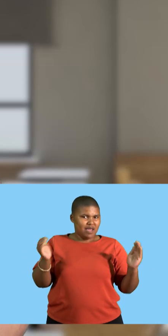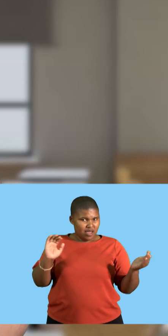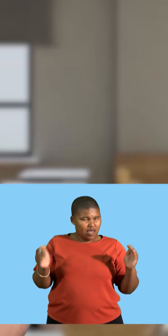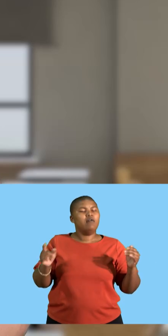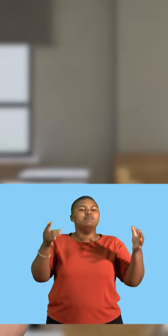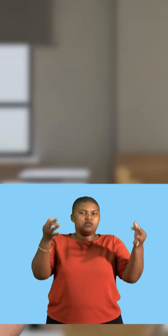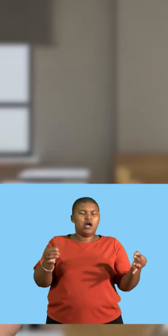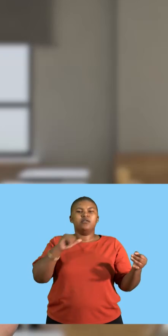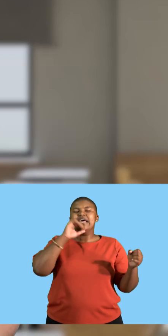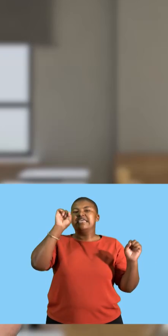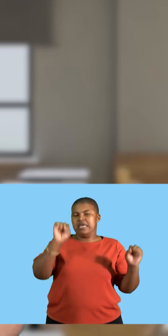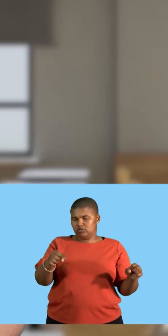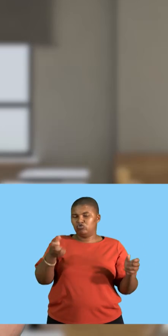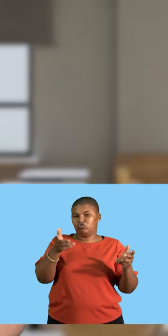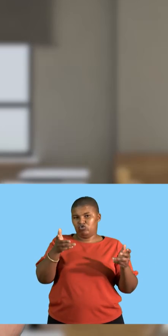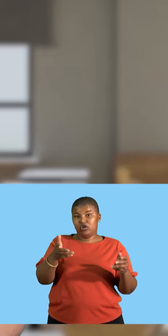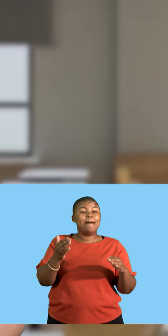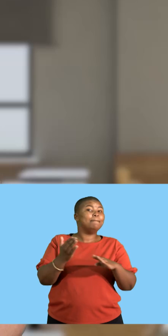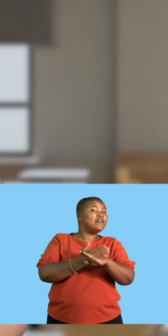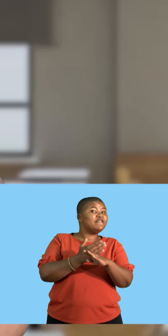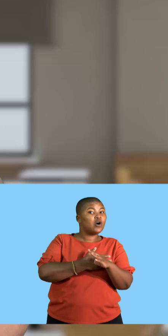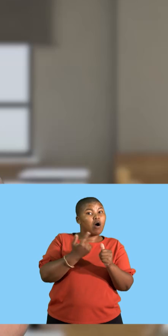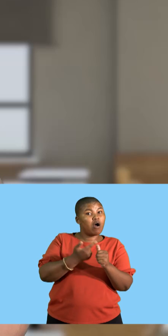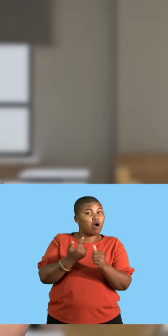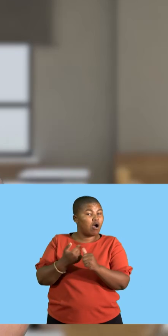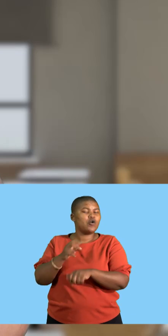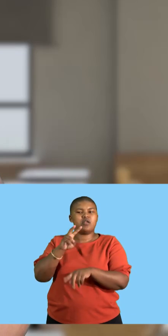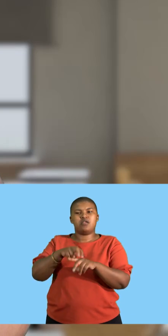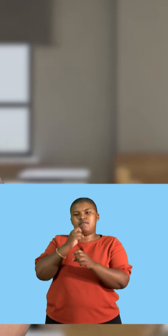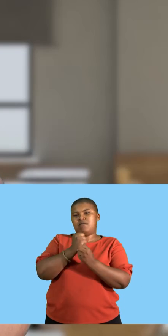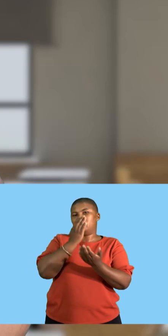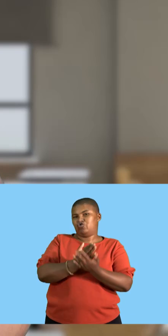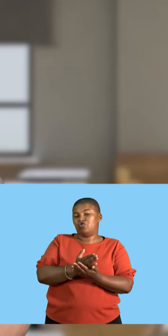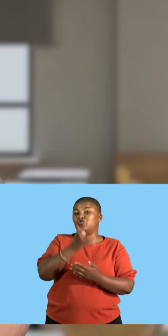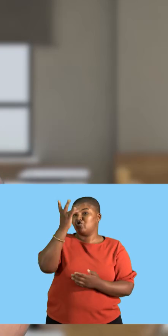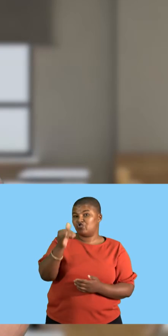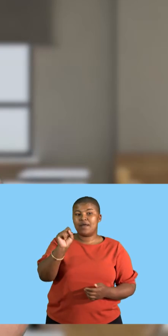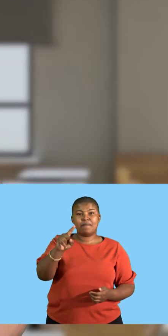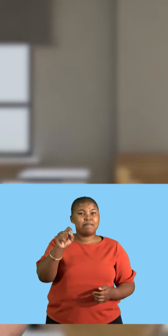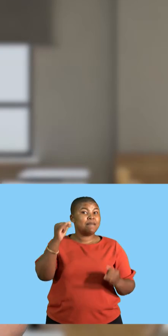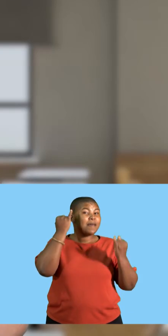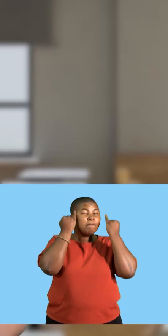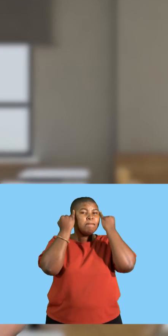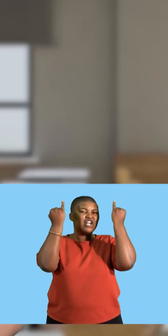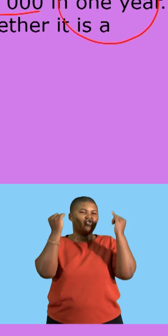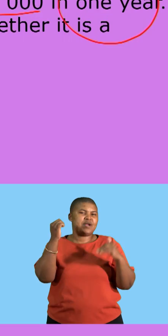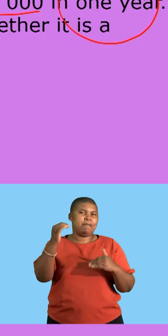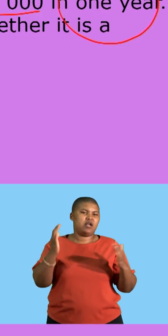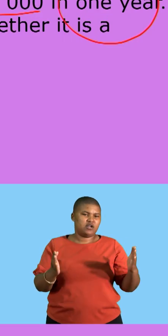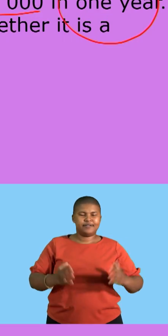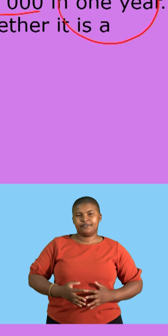say this is the inflation rate. So before calculating, you need to look at that imaginary basket.